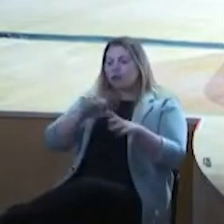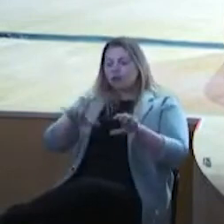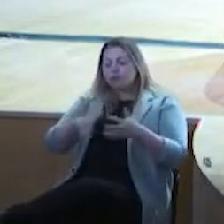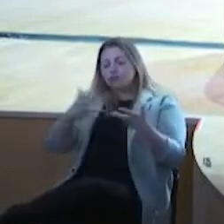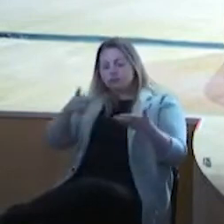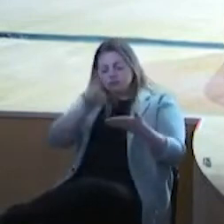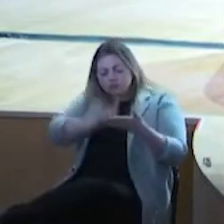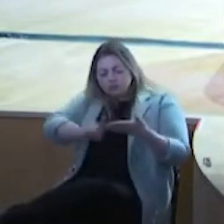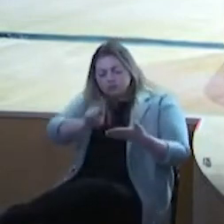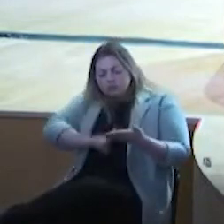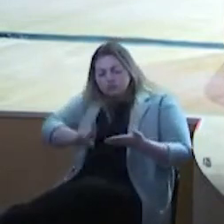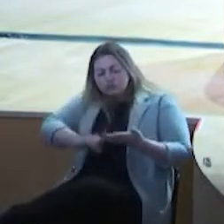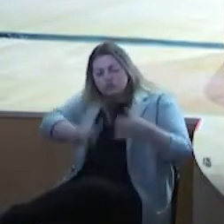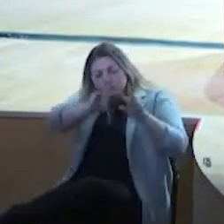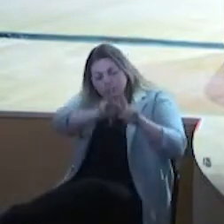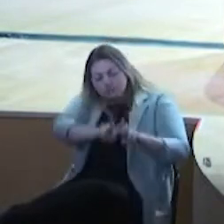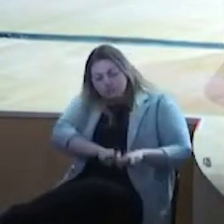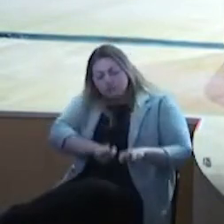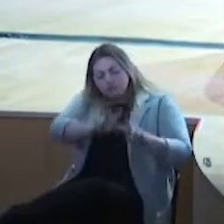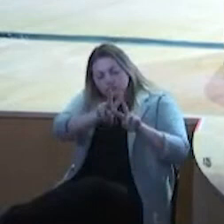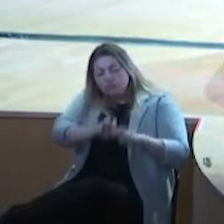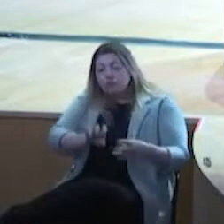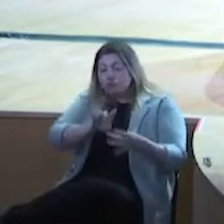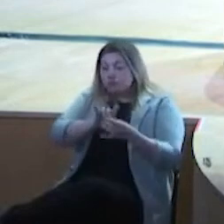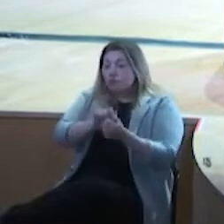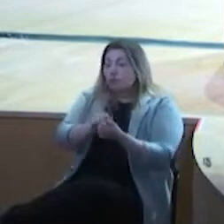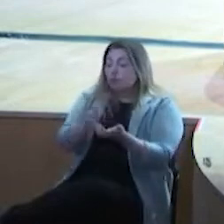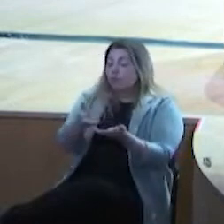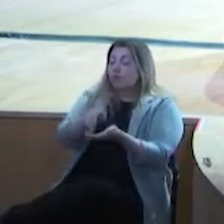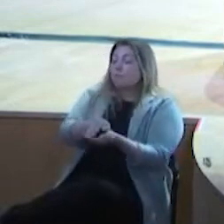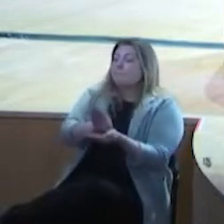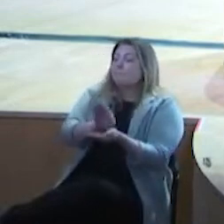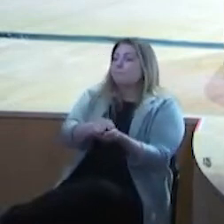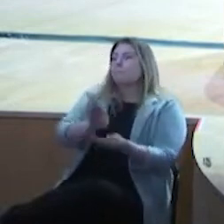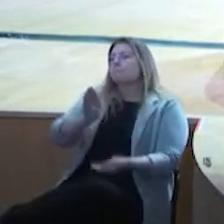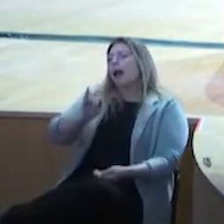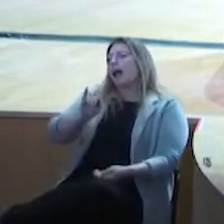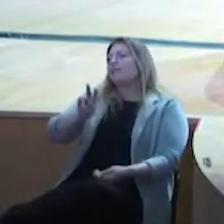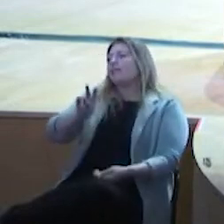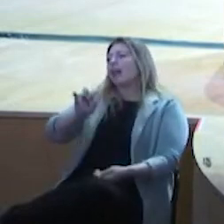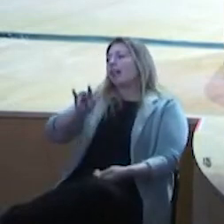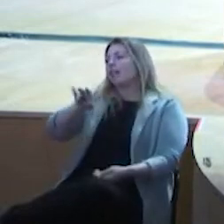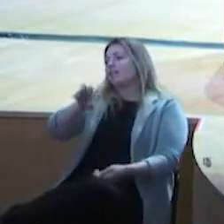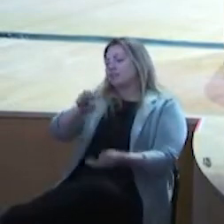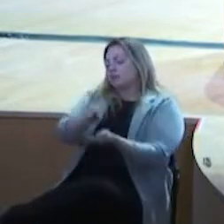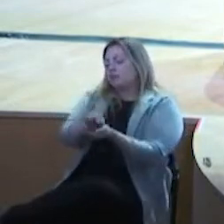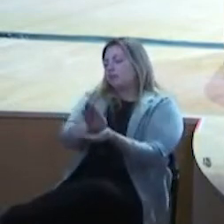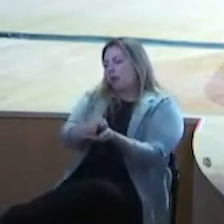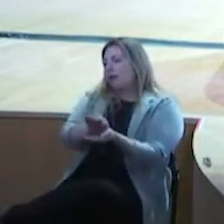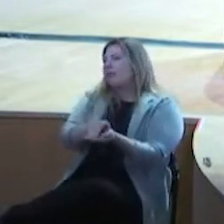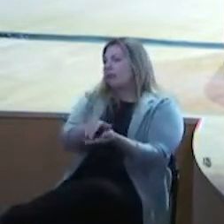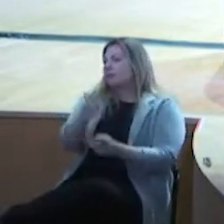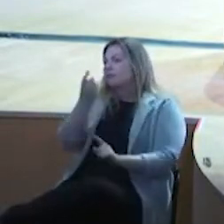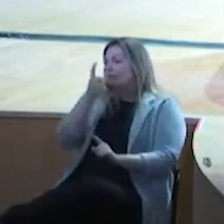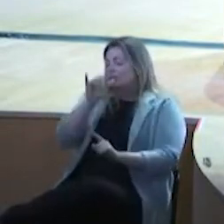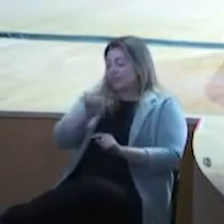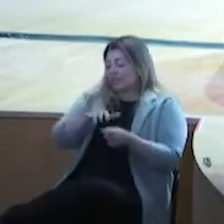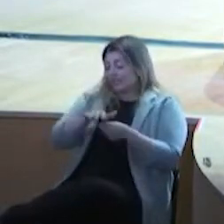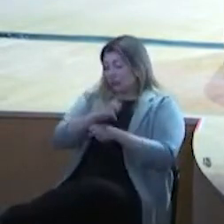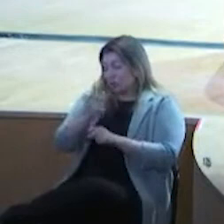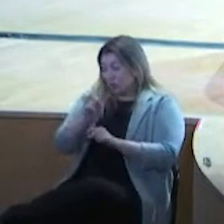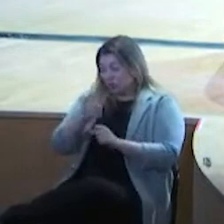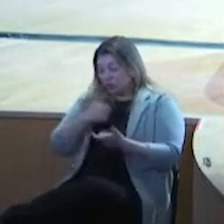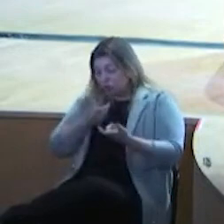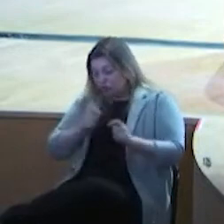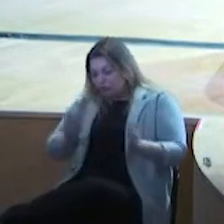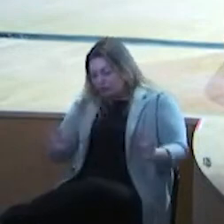investigation around the health of the bivalves in the spaces that we're trying to revive. So there's